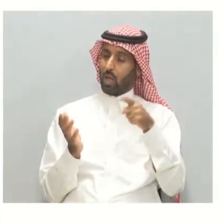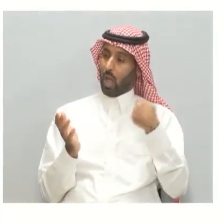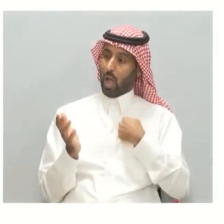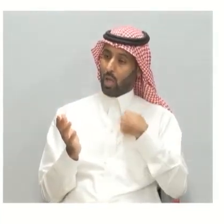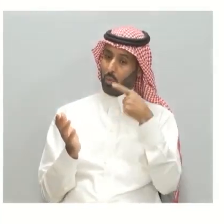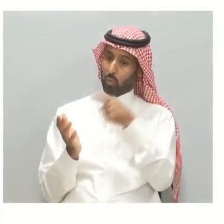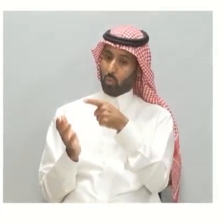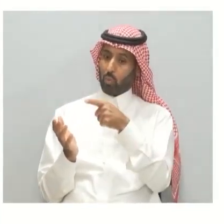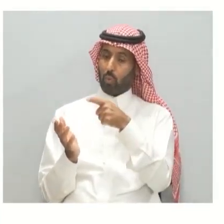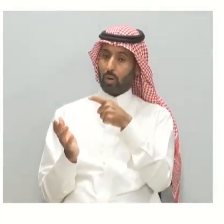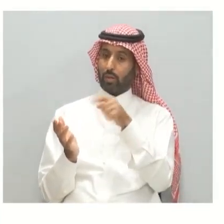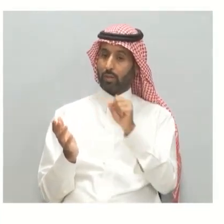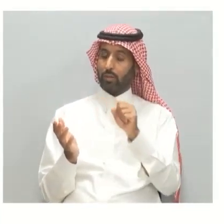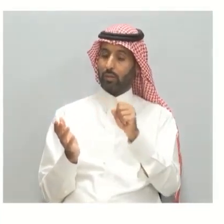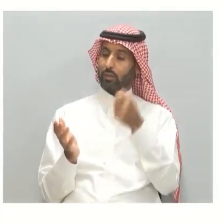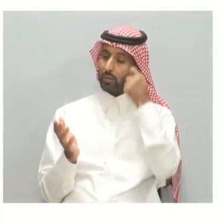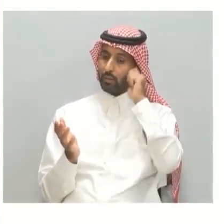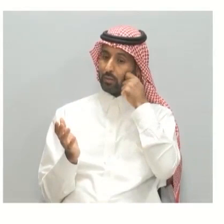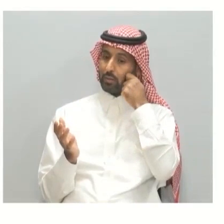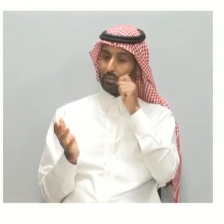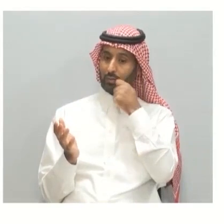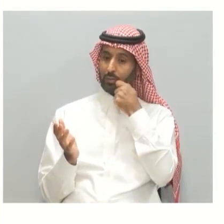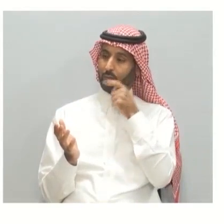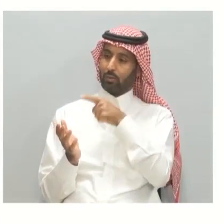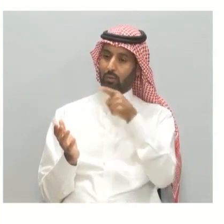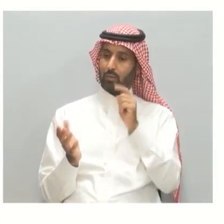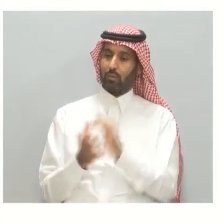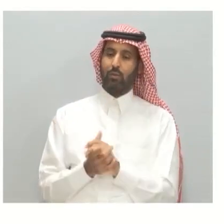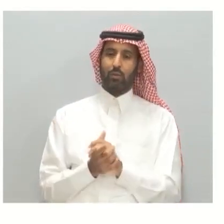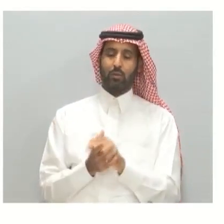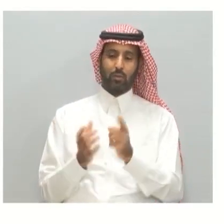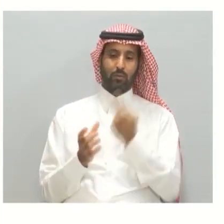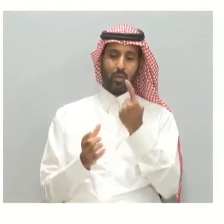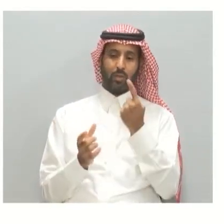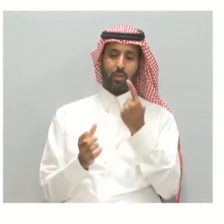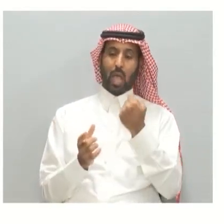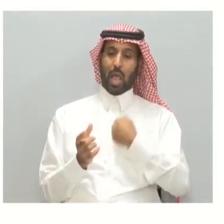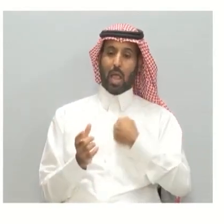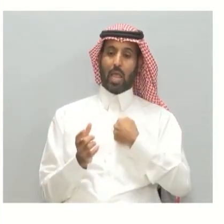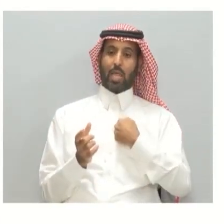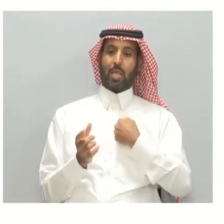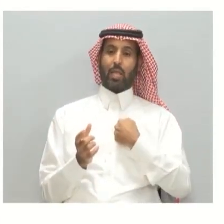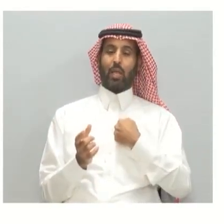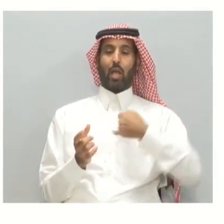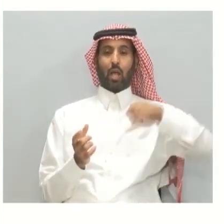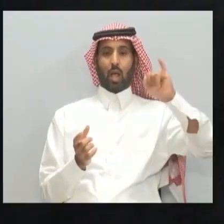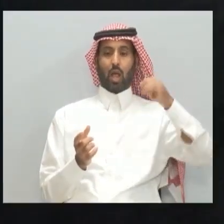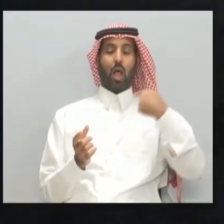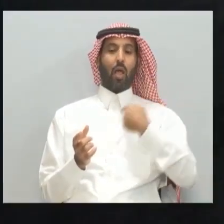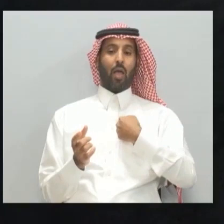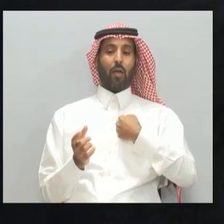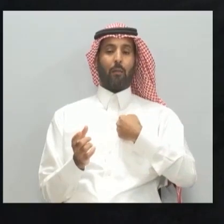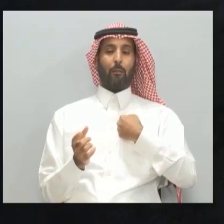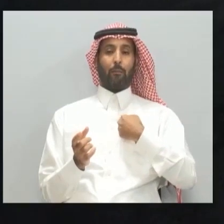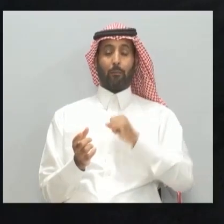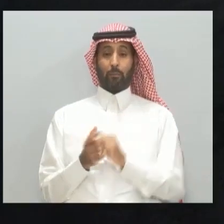course, we have four paragraphs. The first paragraph used the I. He's referring to himself. He